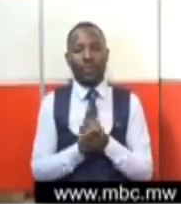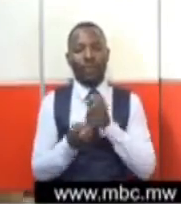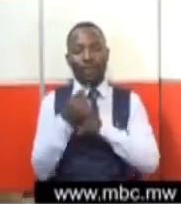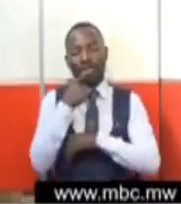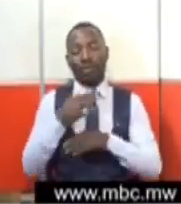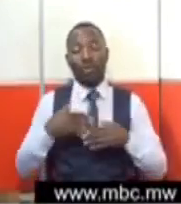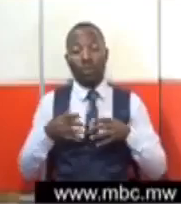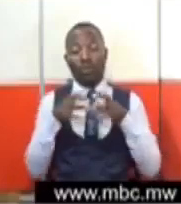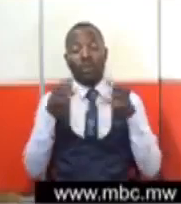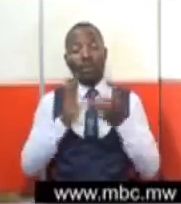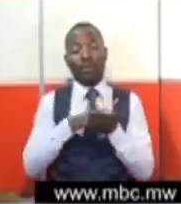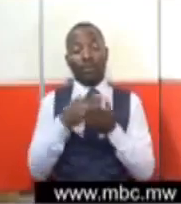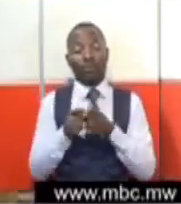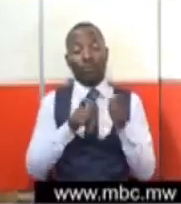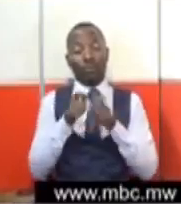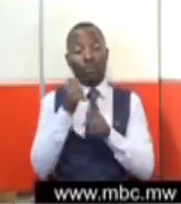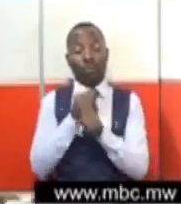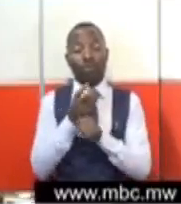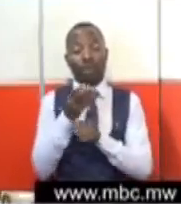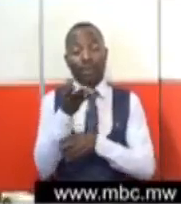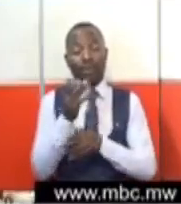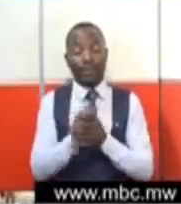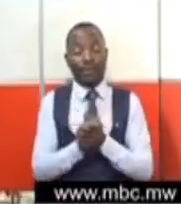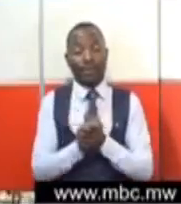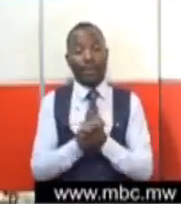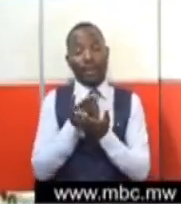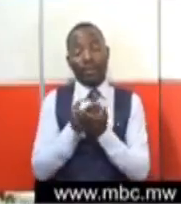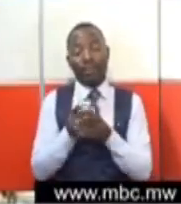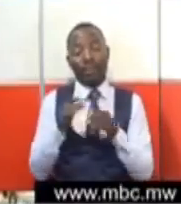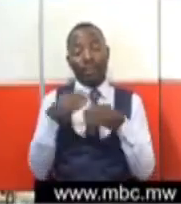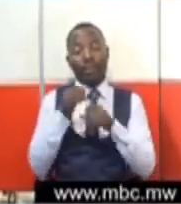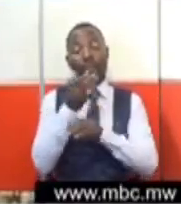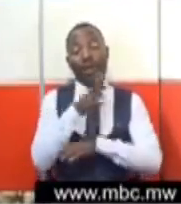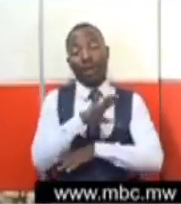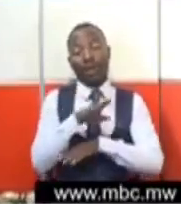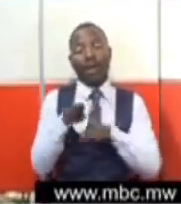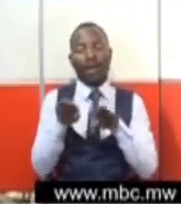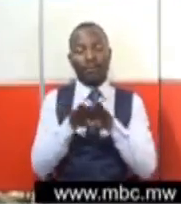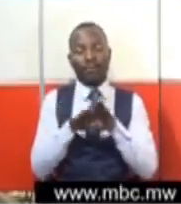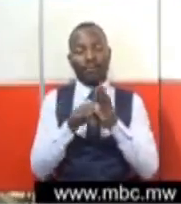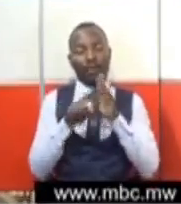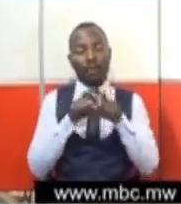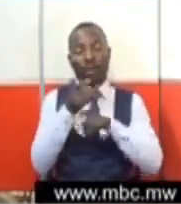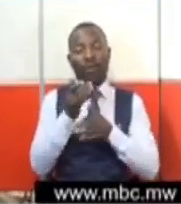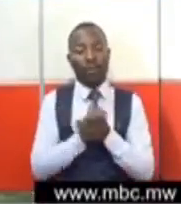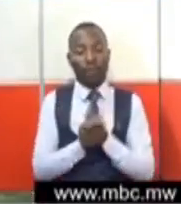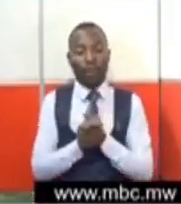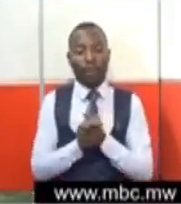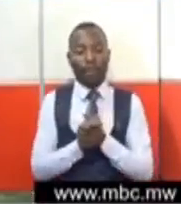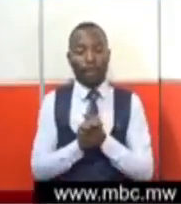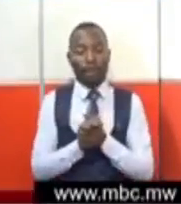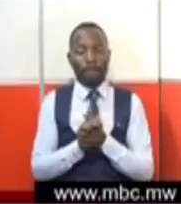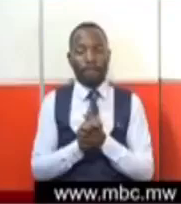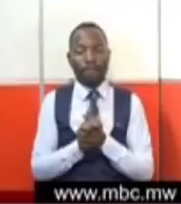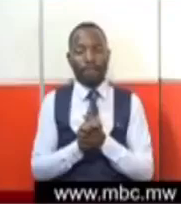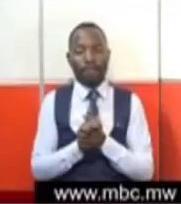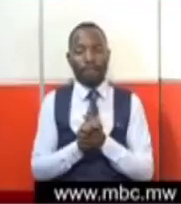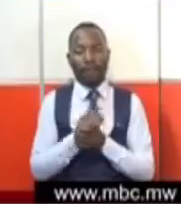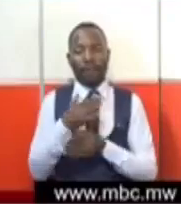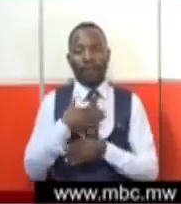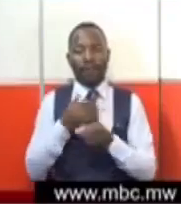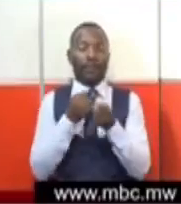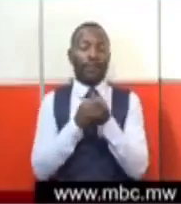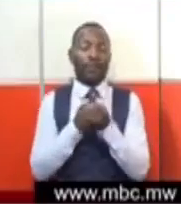joy over the management of funds by Lusangazi and asked other beneficiaries to follow the example set by the cooperative. As ACOM support